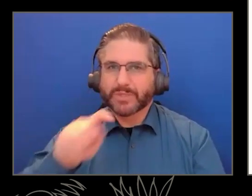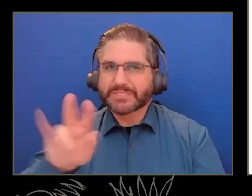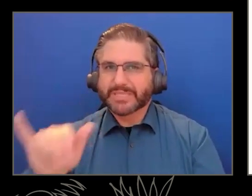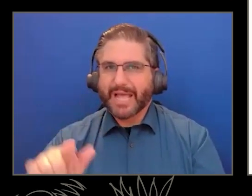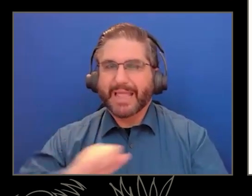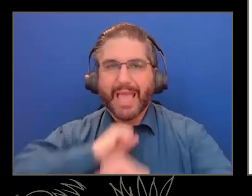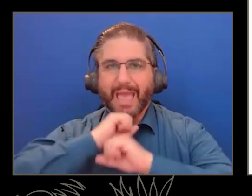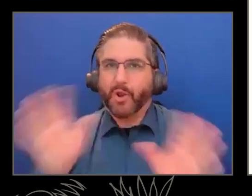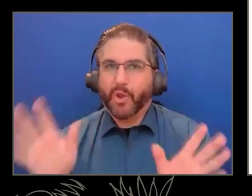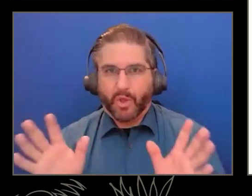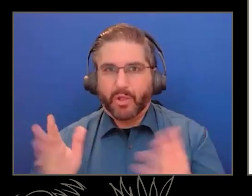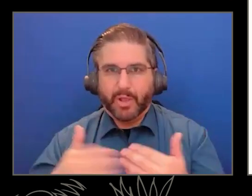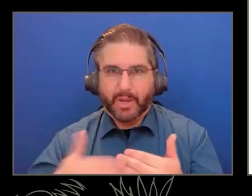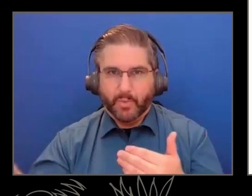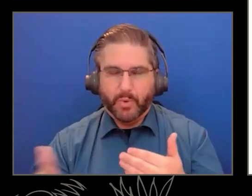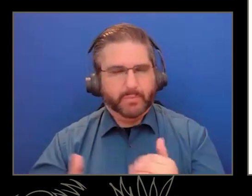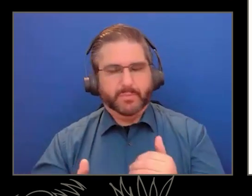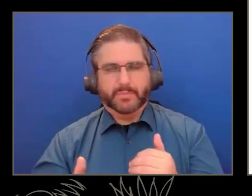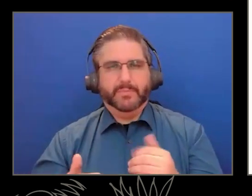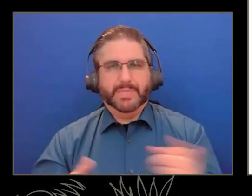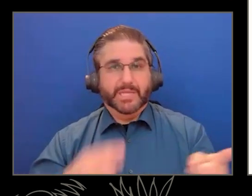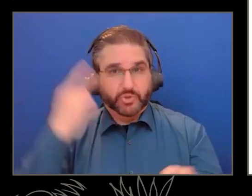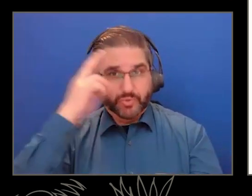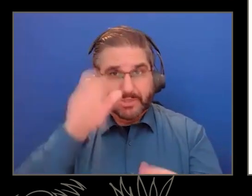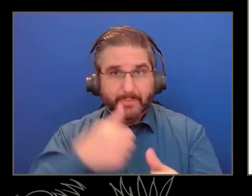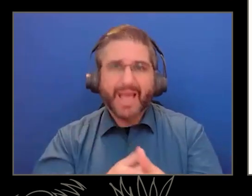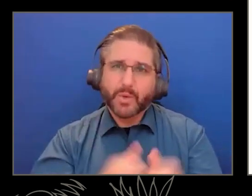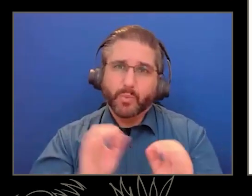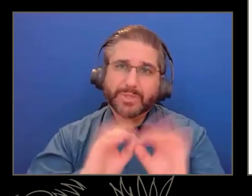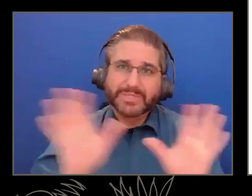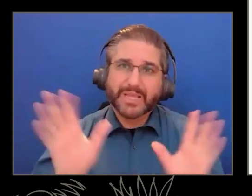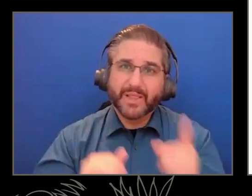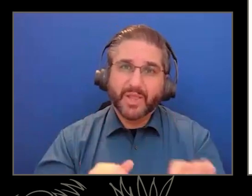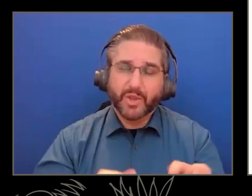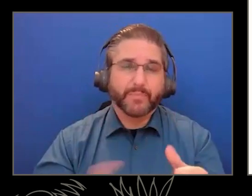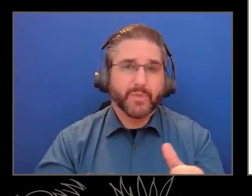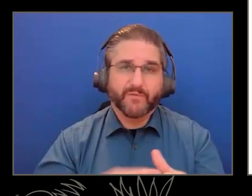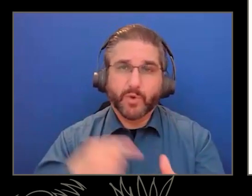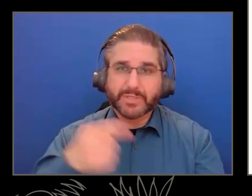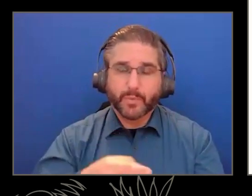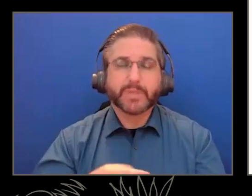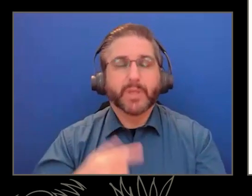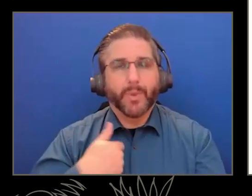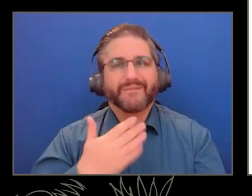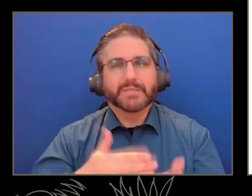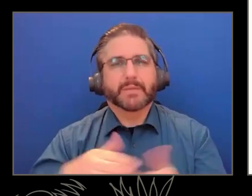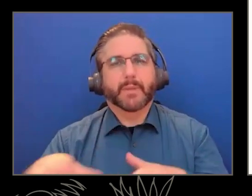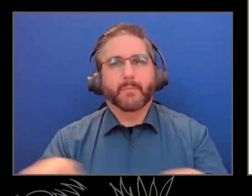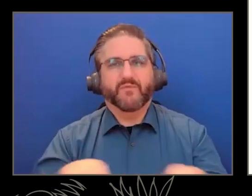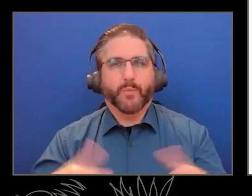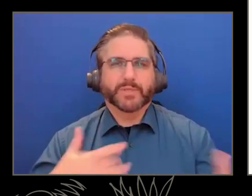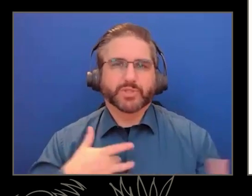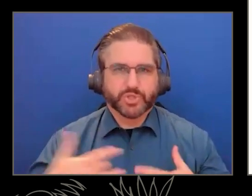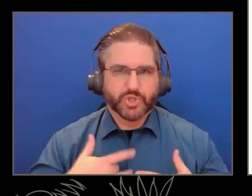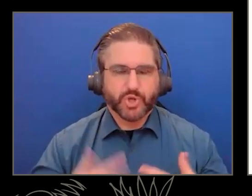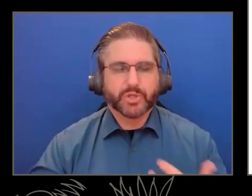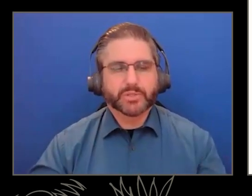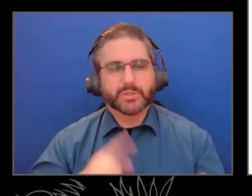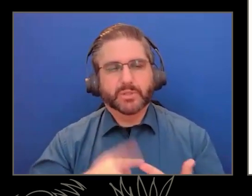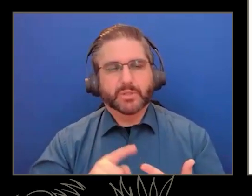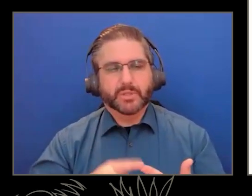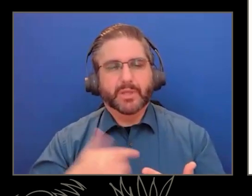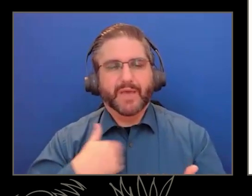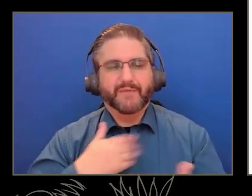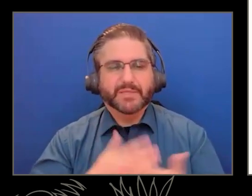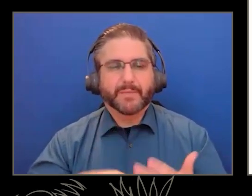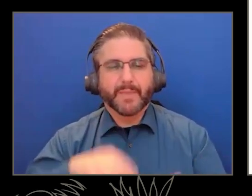anymore. And his reasoning was actually very clear. So the first one was that there are performance concerns. The next one was that there are